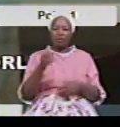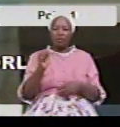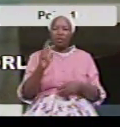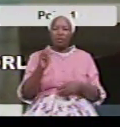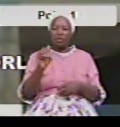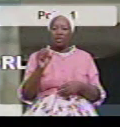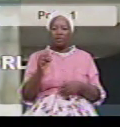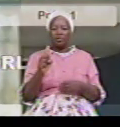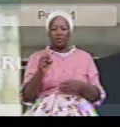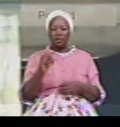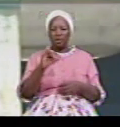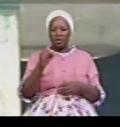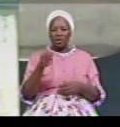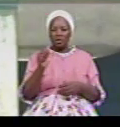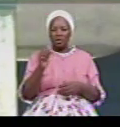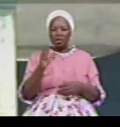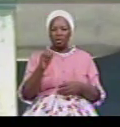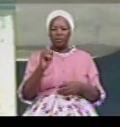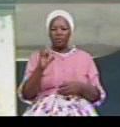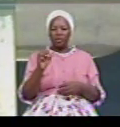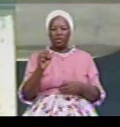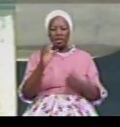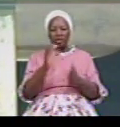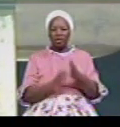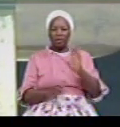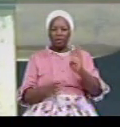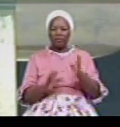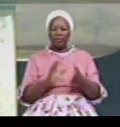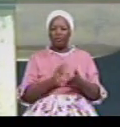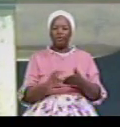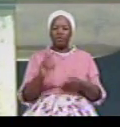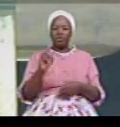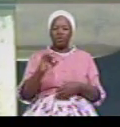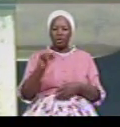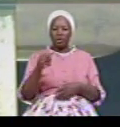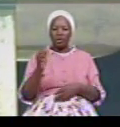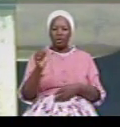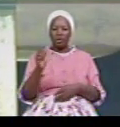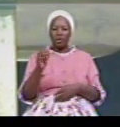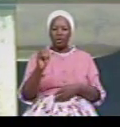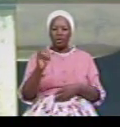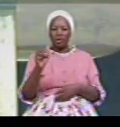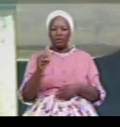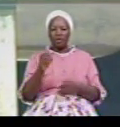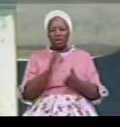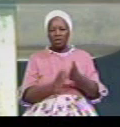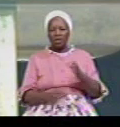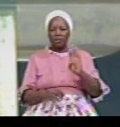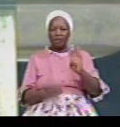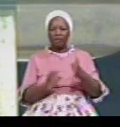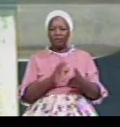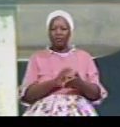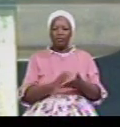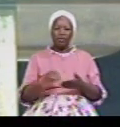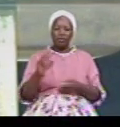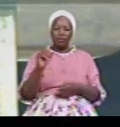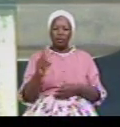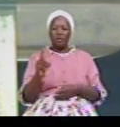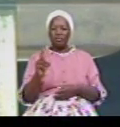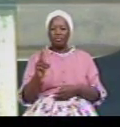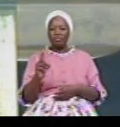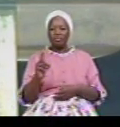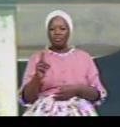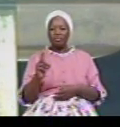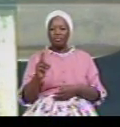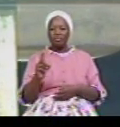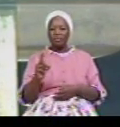chapter 4 from verse 1. James chapter 4 verse 1.